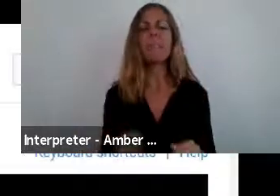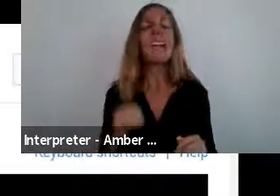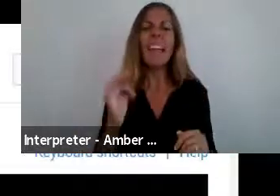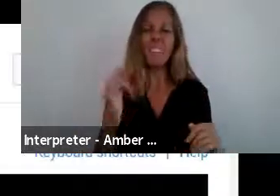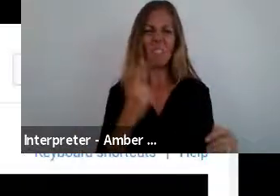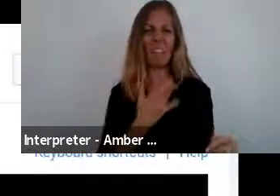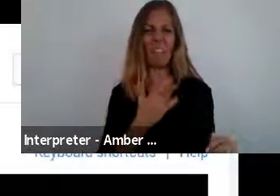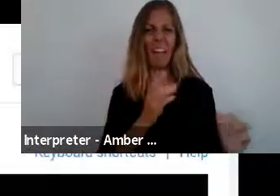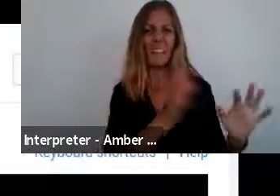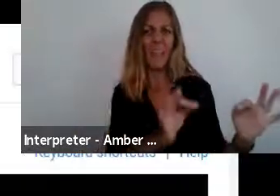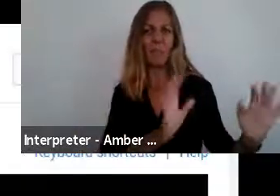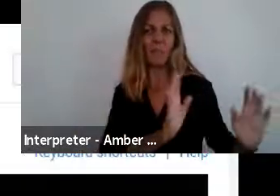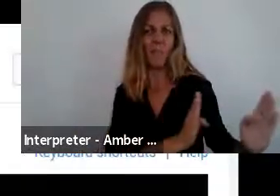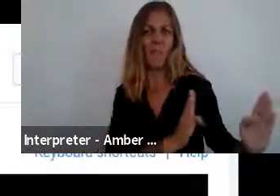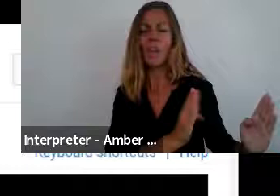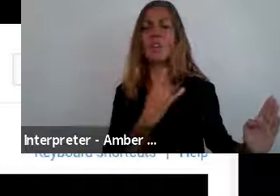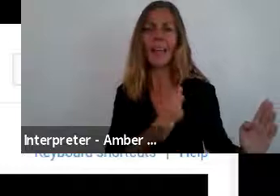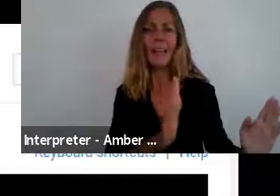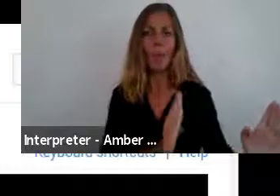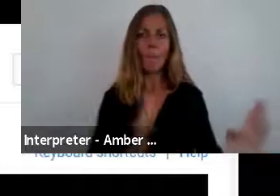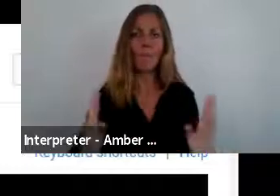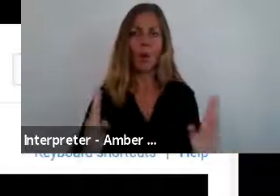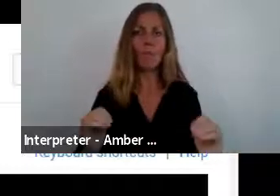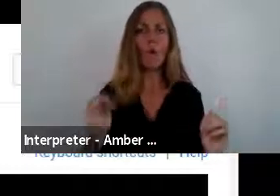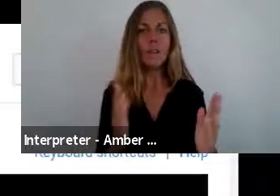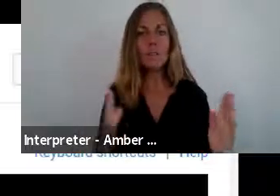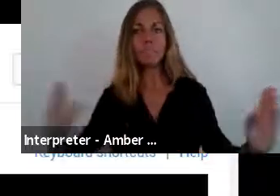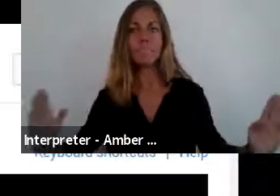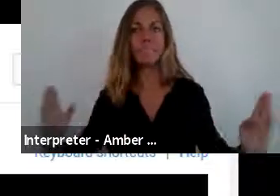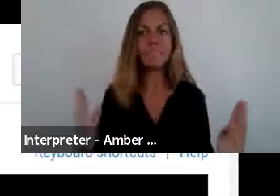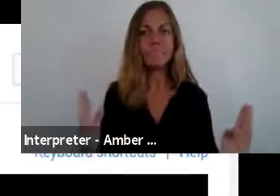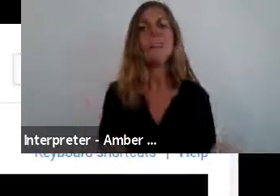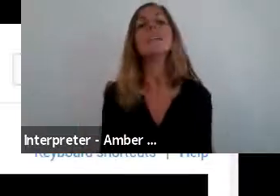aligned correctly. You can add a new one if you have too much text in one screen.